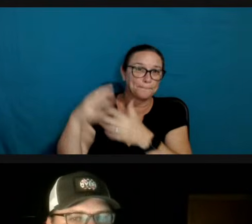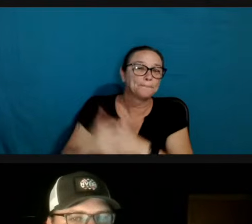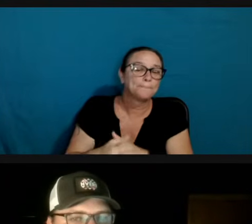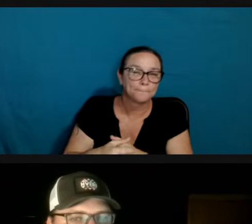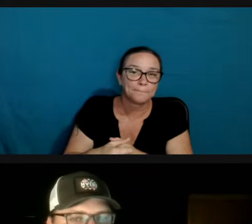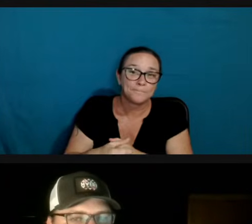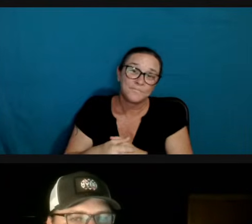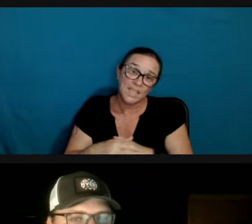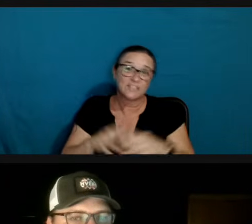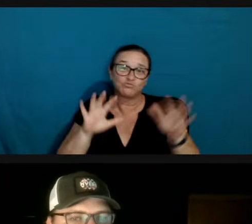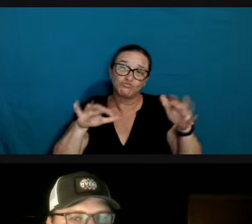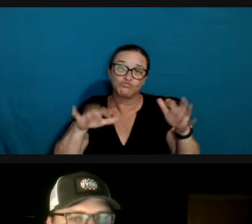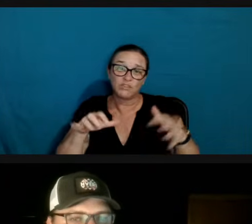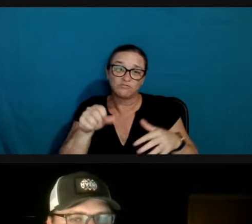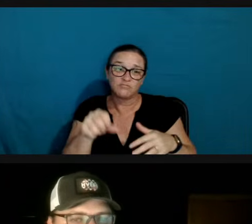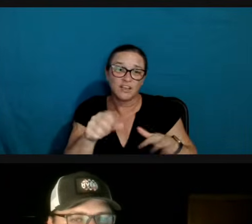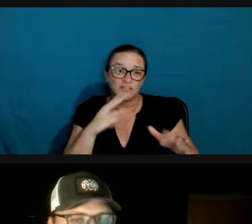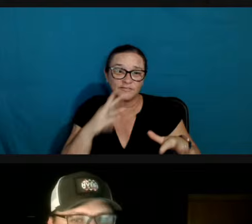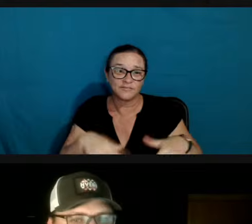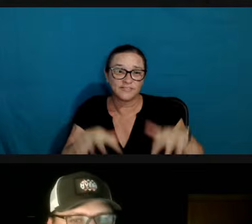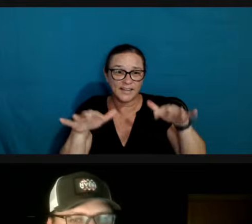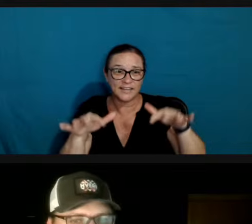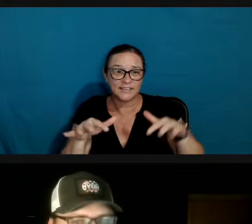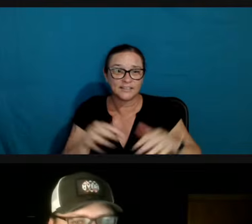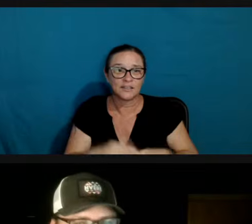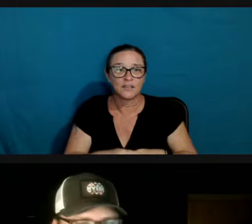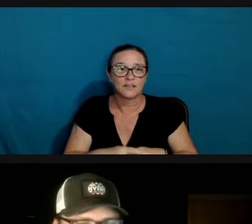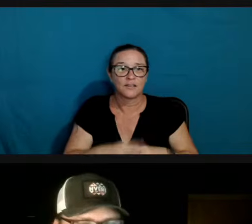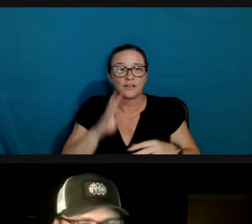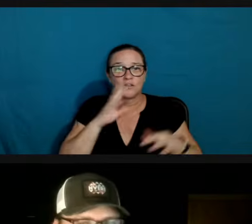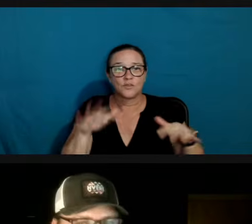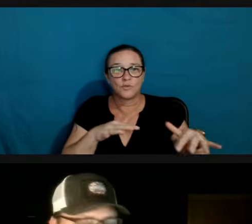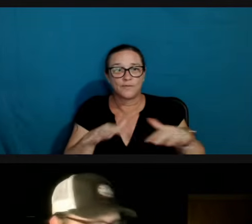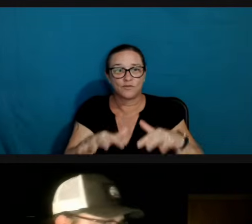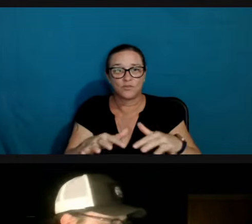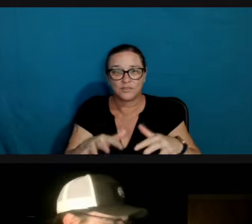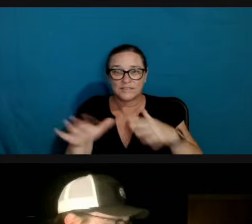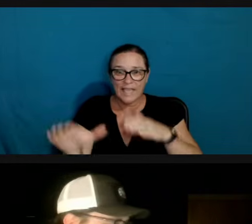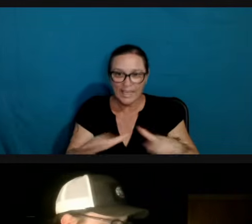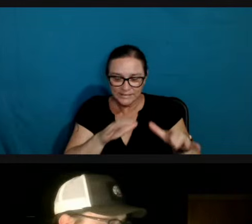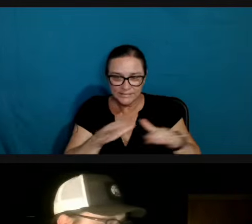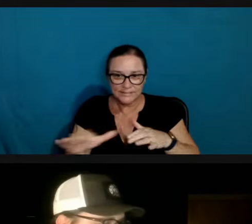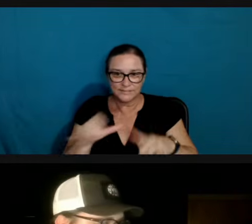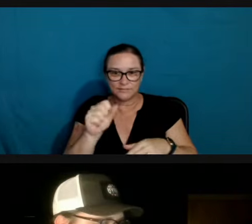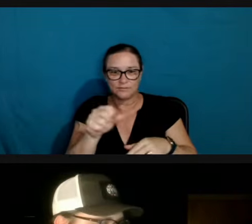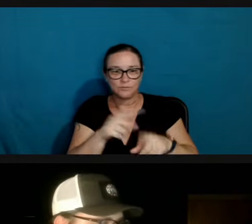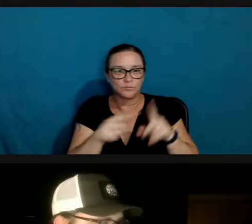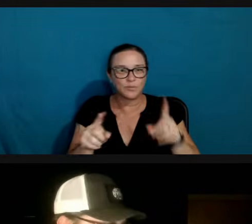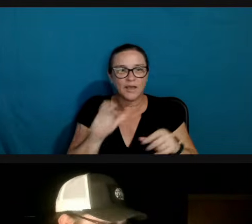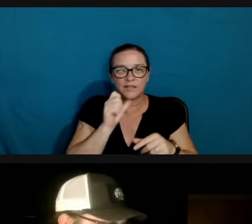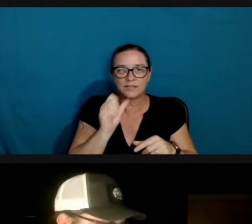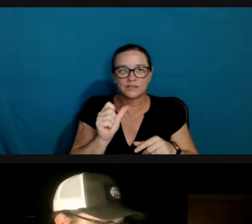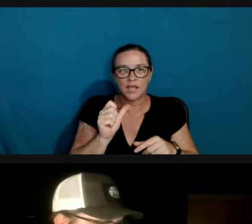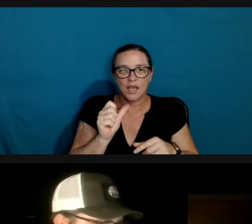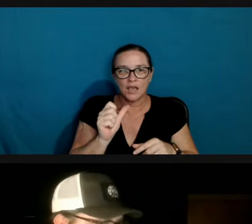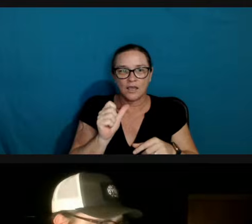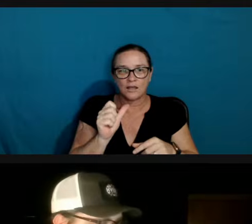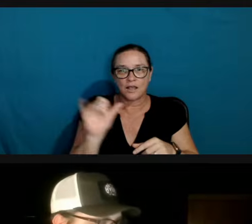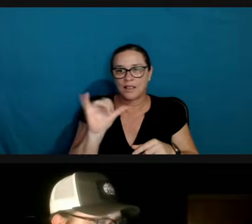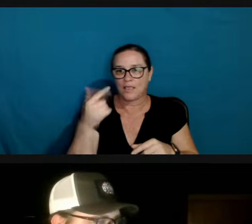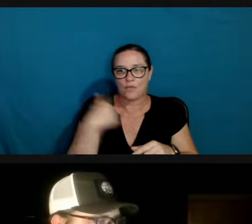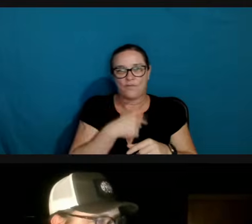rain, it's flooding. It's, the river's active, but not like we've seen